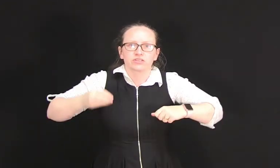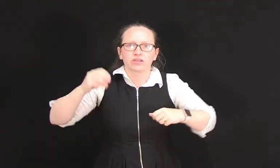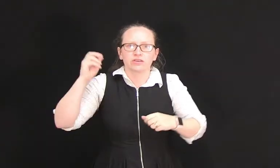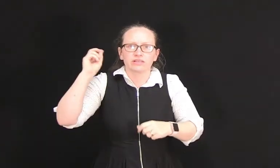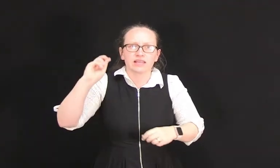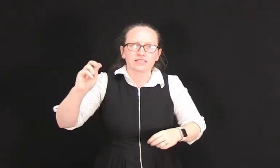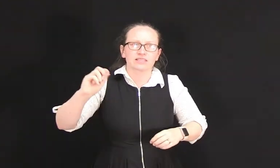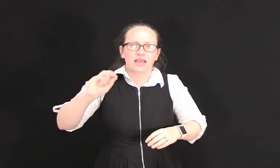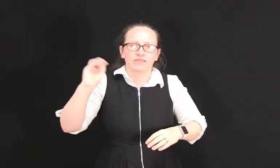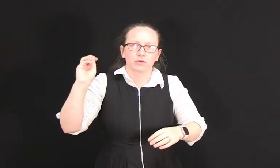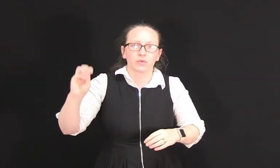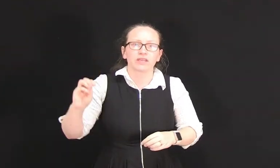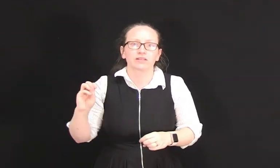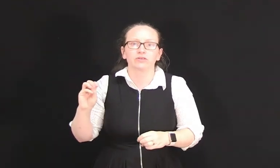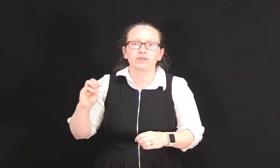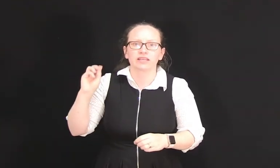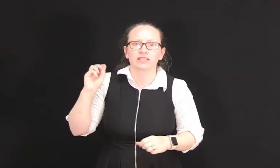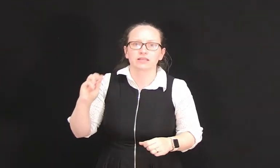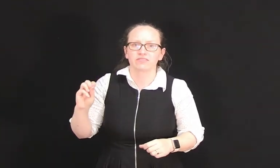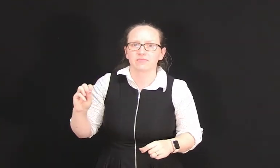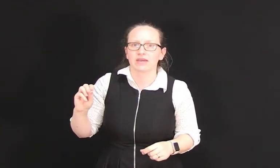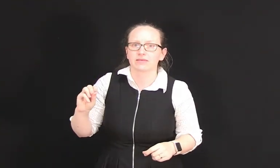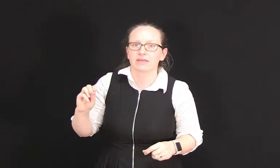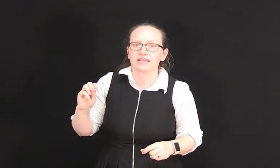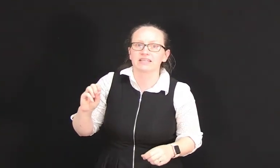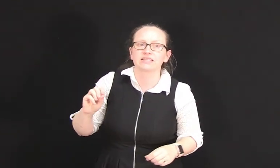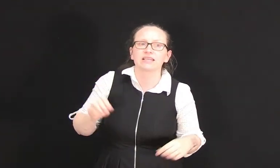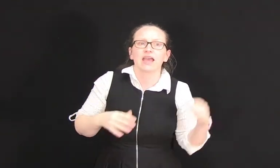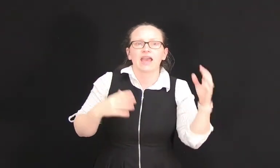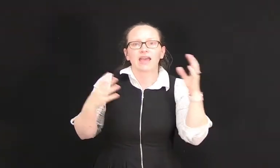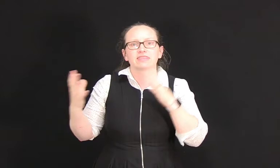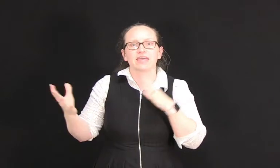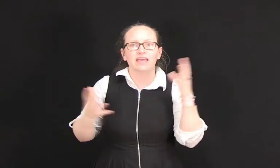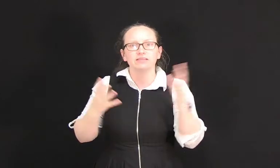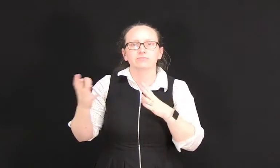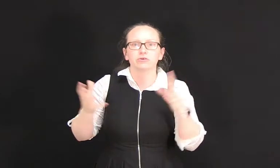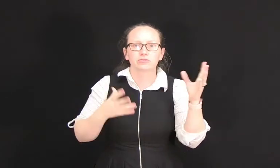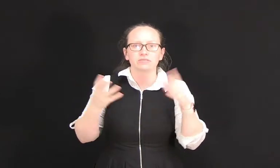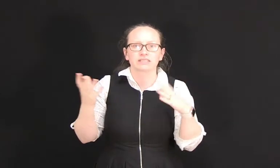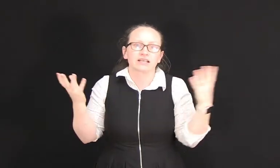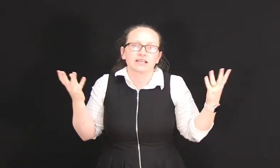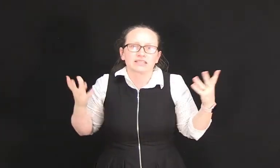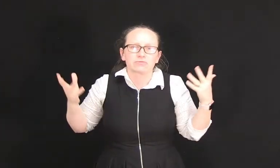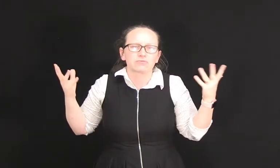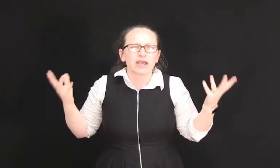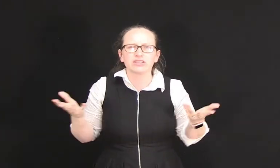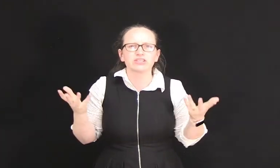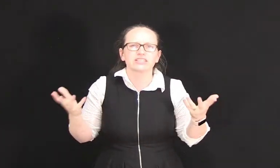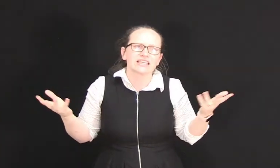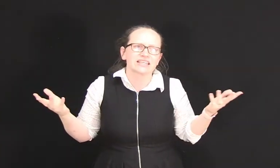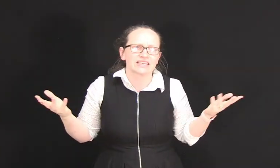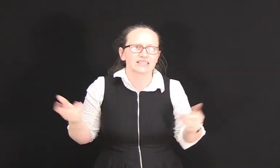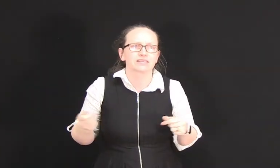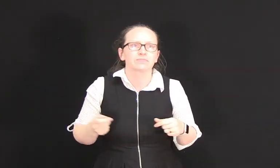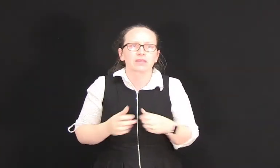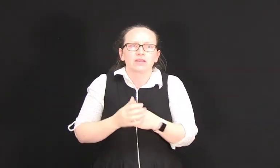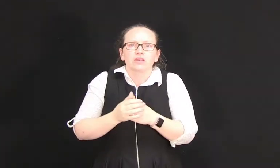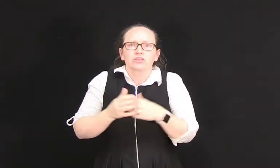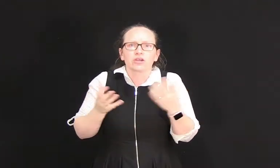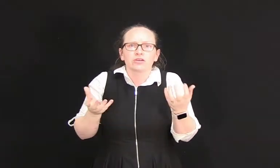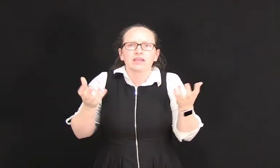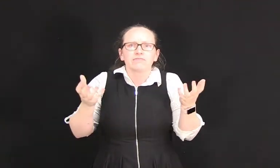resonance. So let's have a quick look at some of the mathematics and then we'll discuss where you'd see